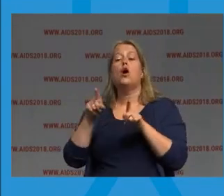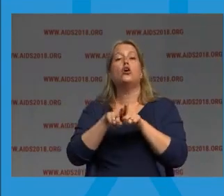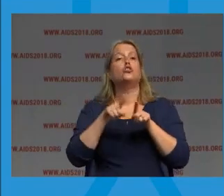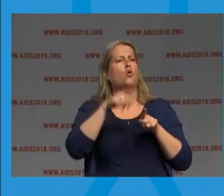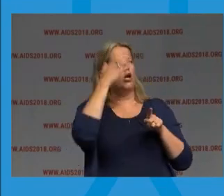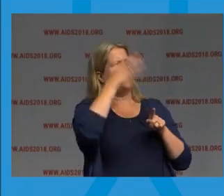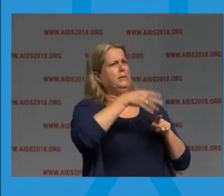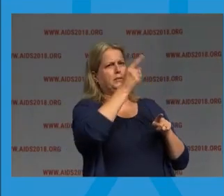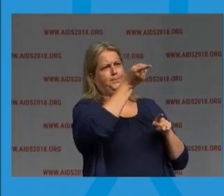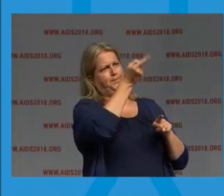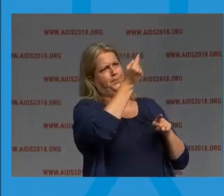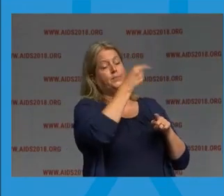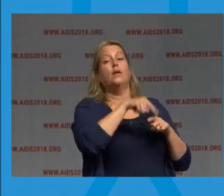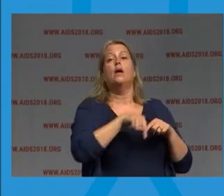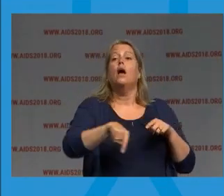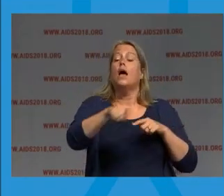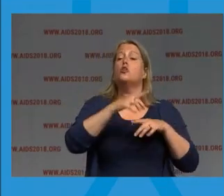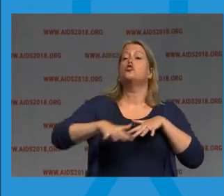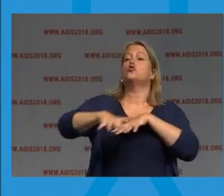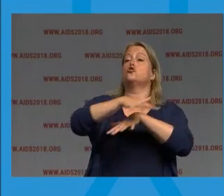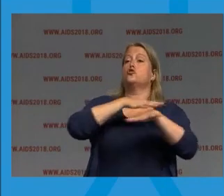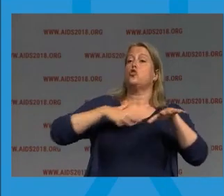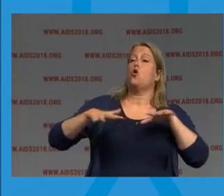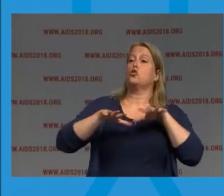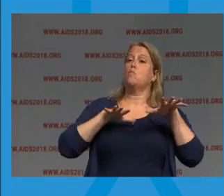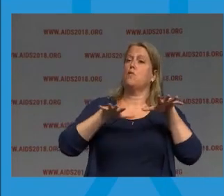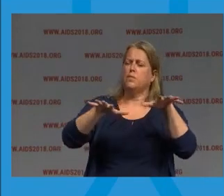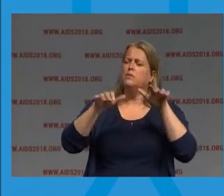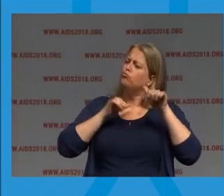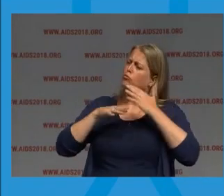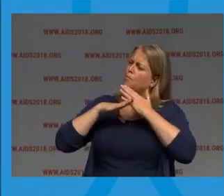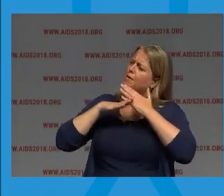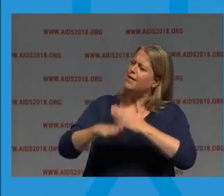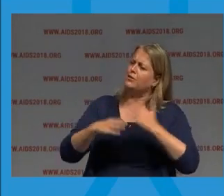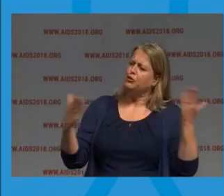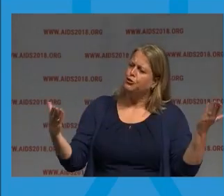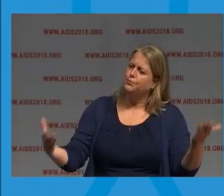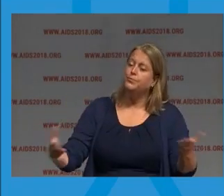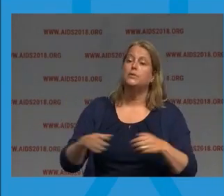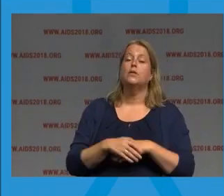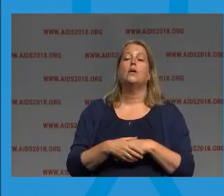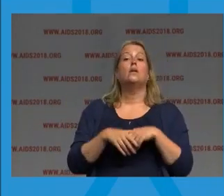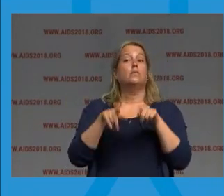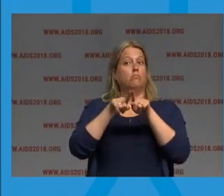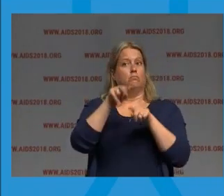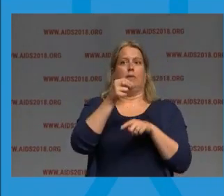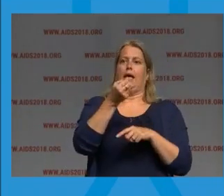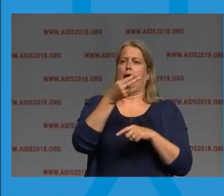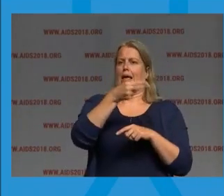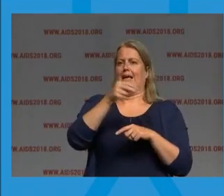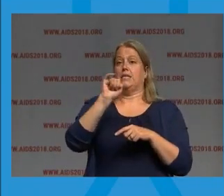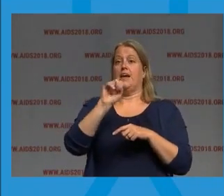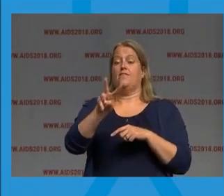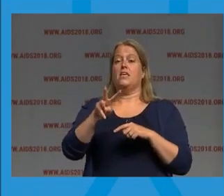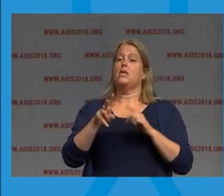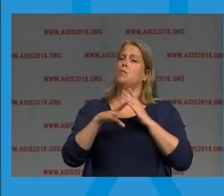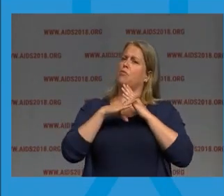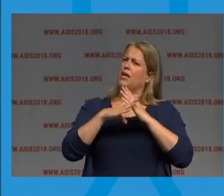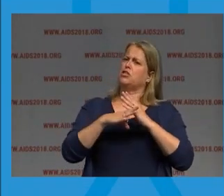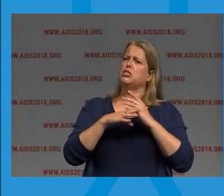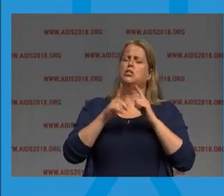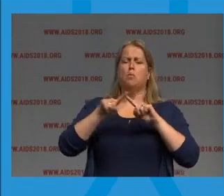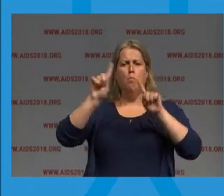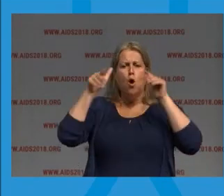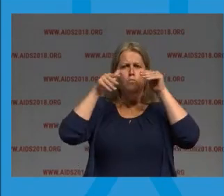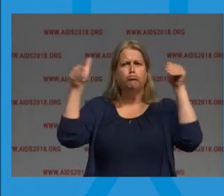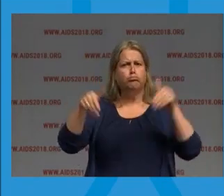and leading a social movement for prevention. Indeed, HIV prevention must get more attention. We're doing a